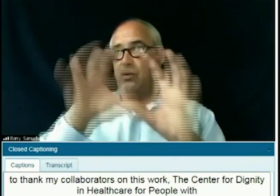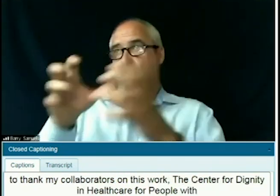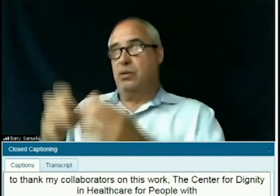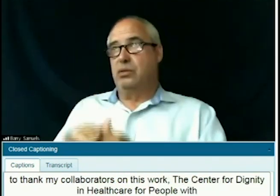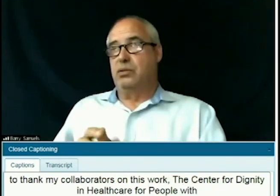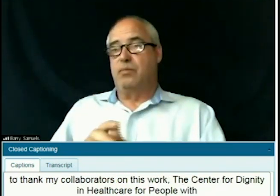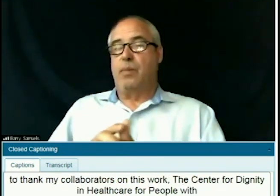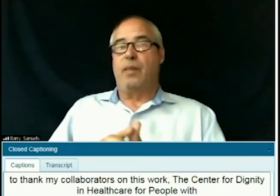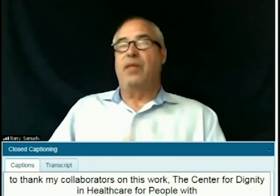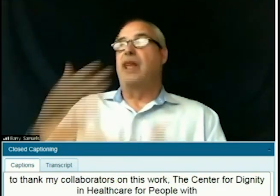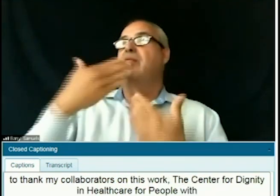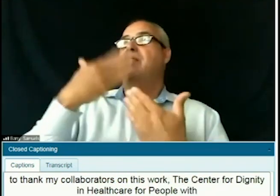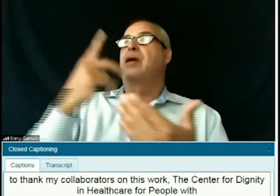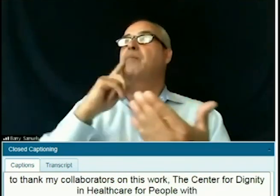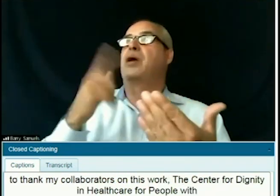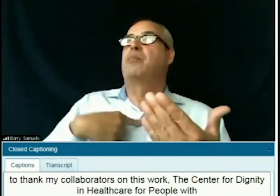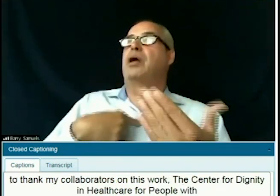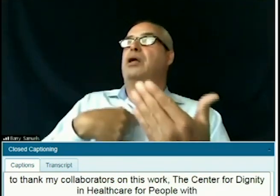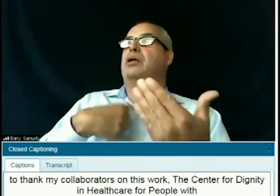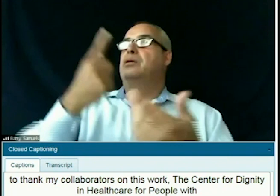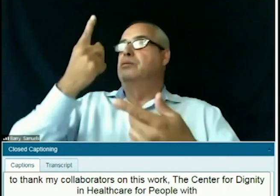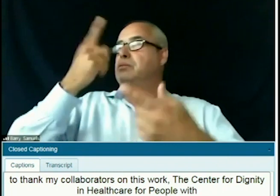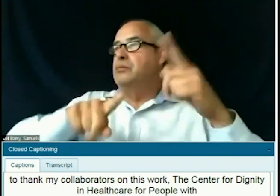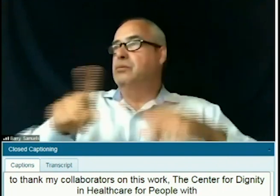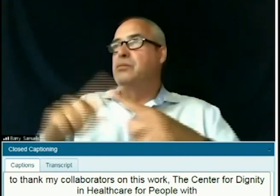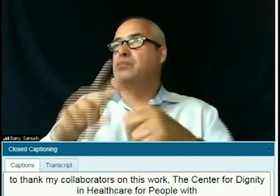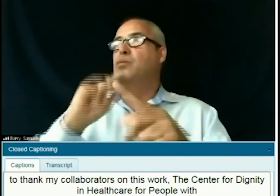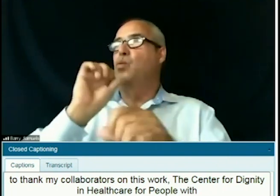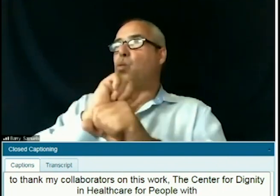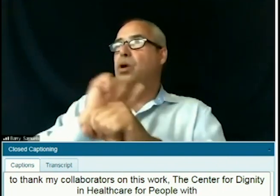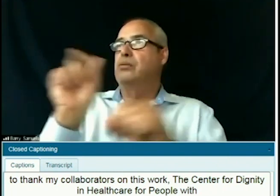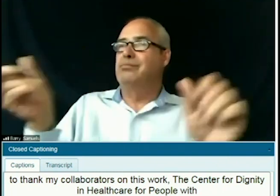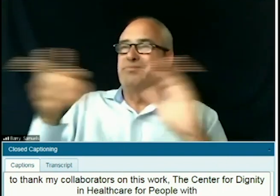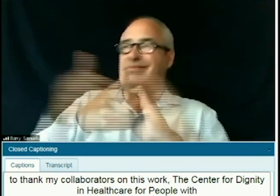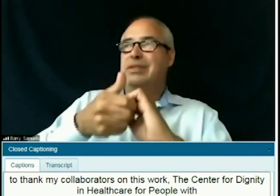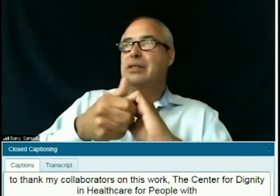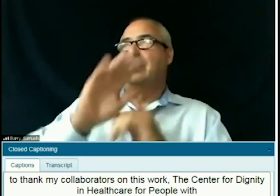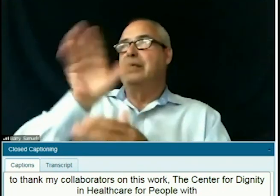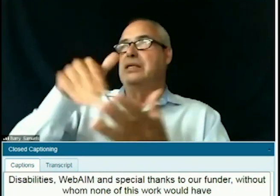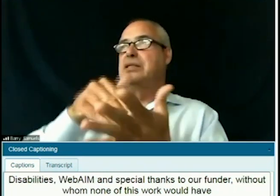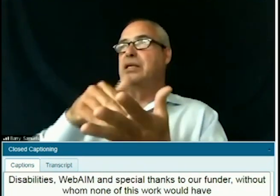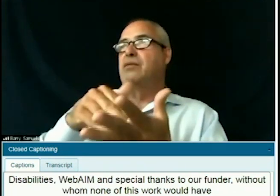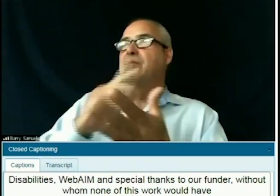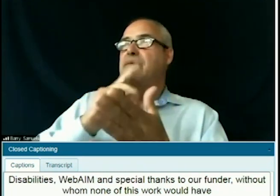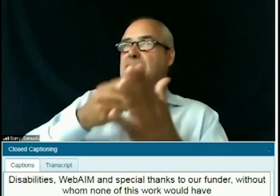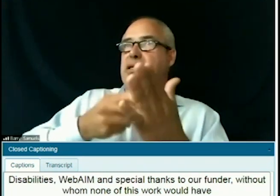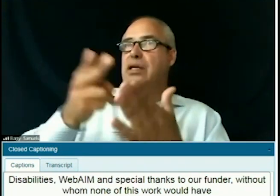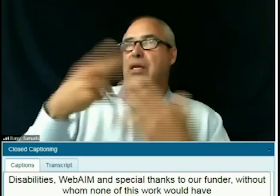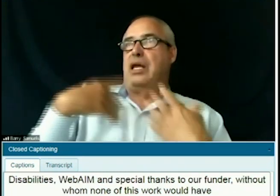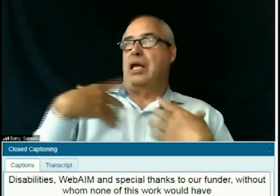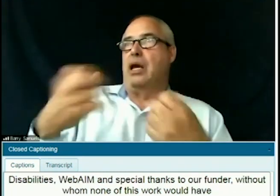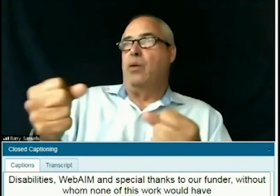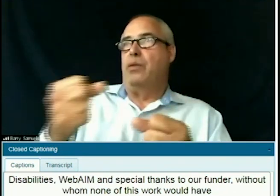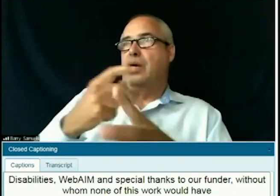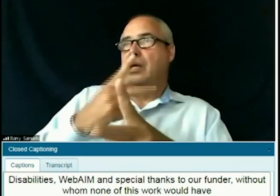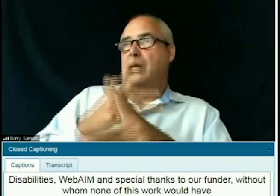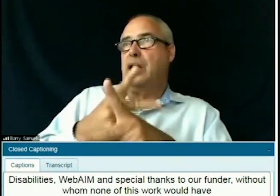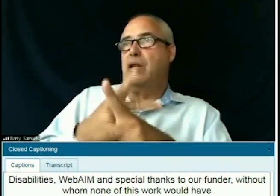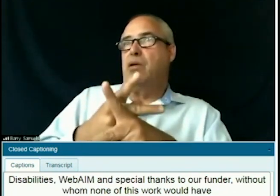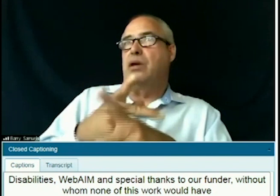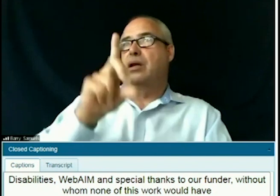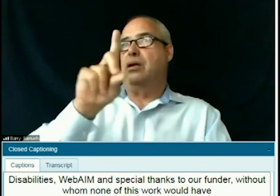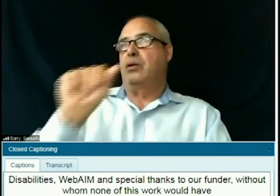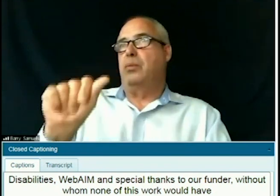I want to thank my collaborators on this work, the Center for Dignity in Healthcare for People with Disabilities, WebAIM,